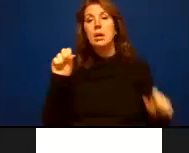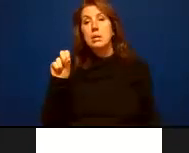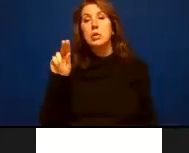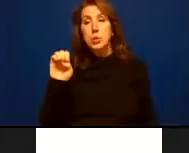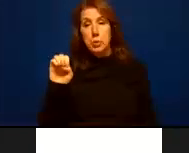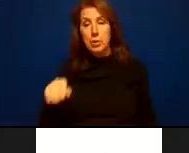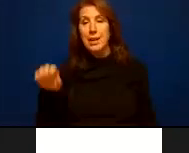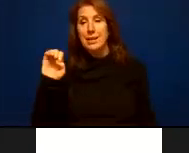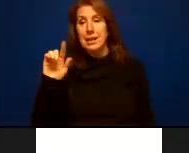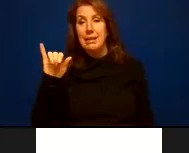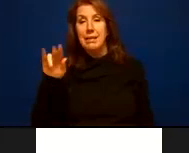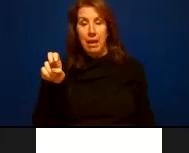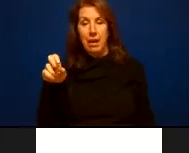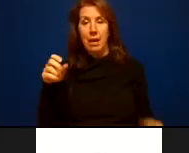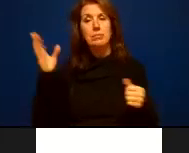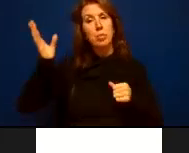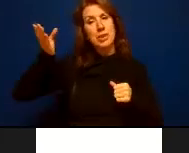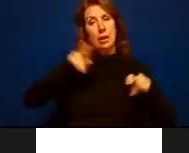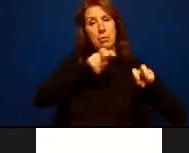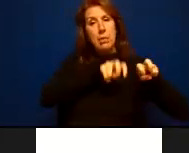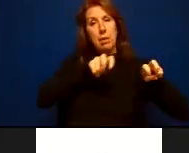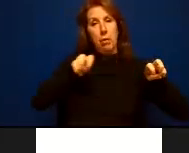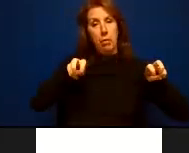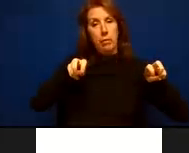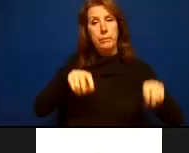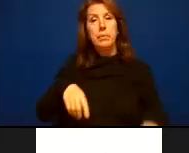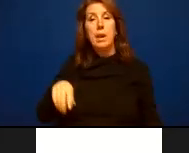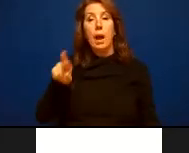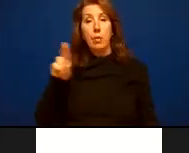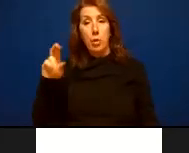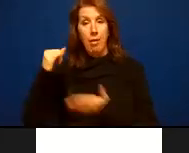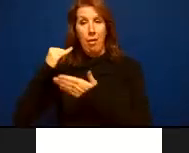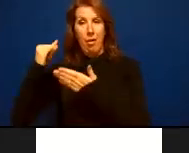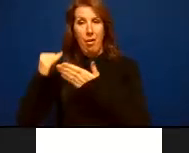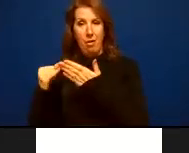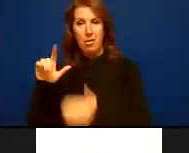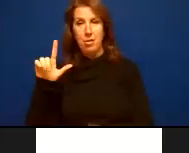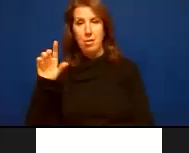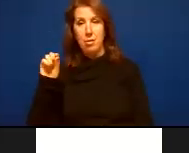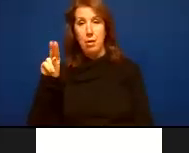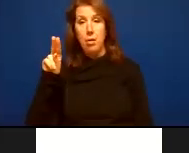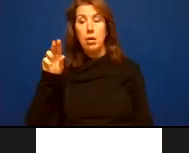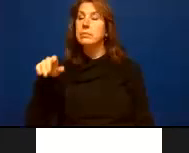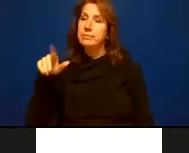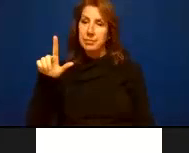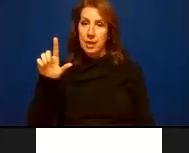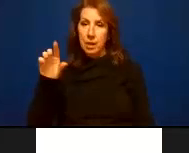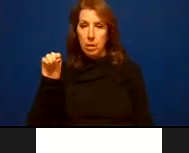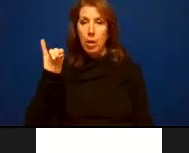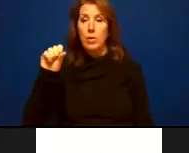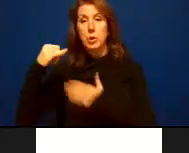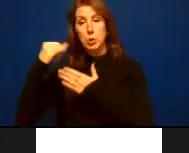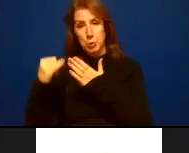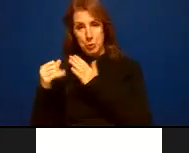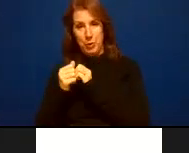at a panel. To the right of that is art that Lois drew, showing the 3 of